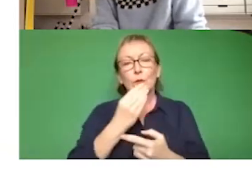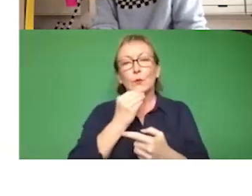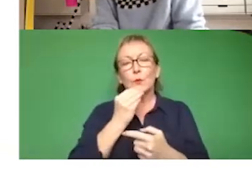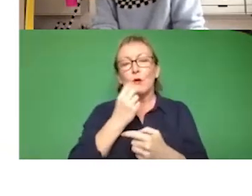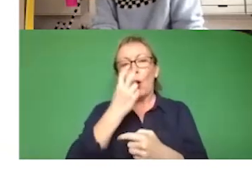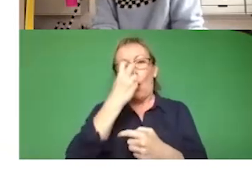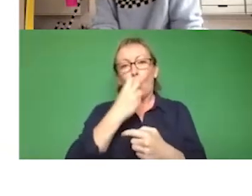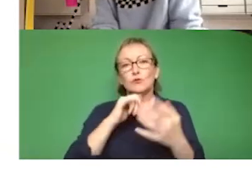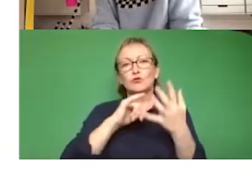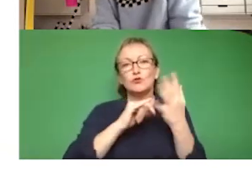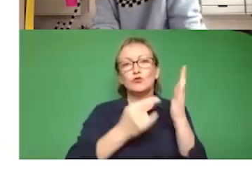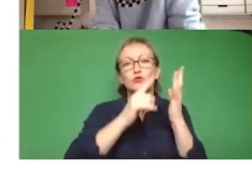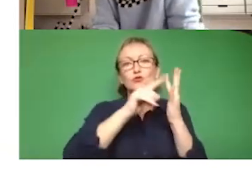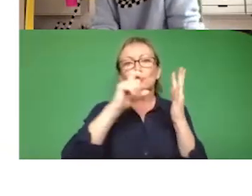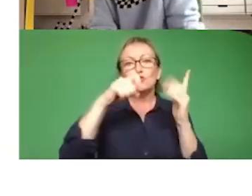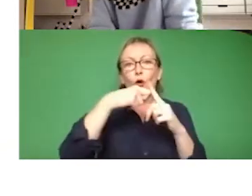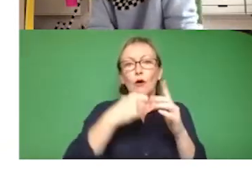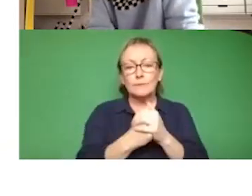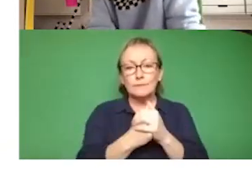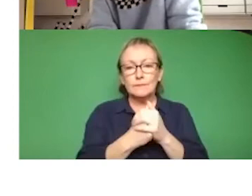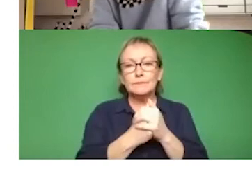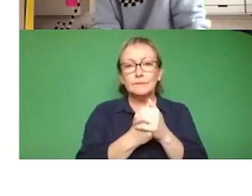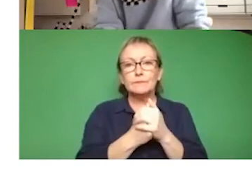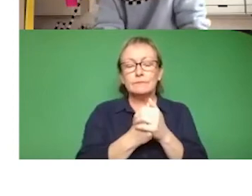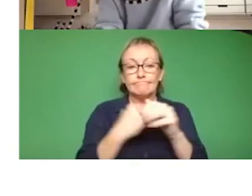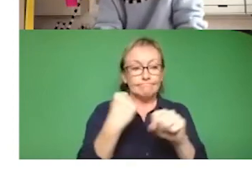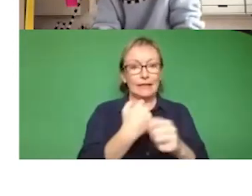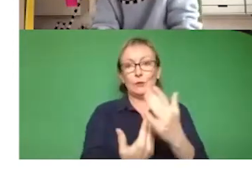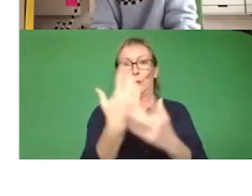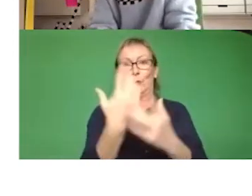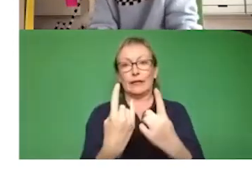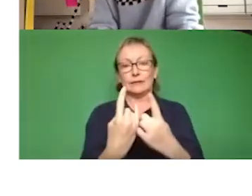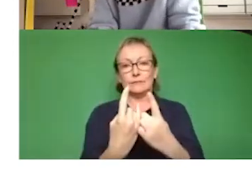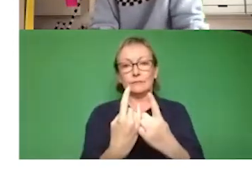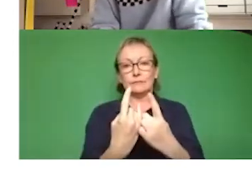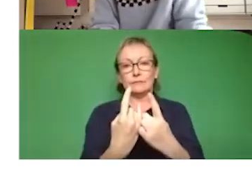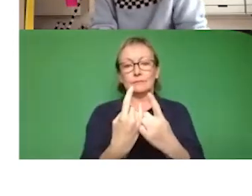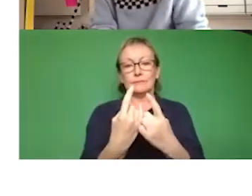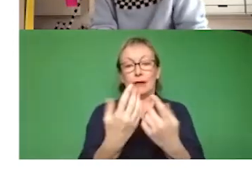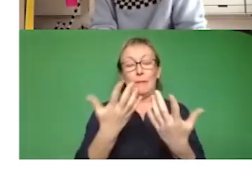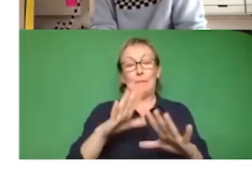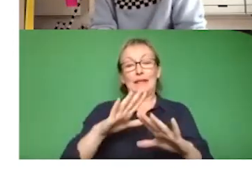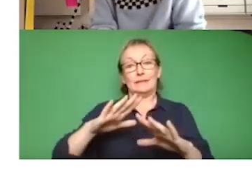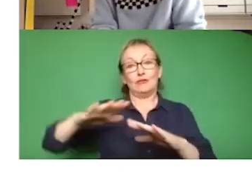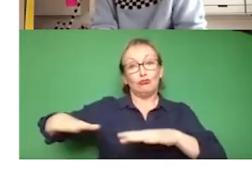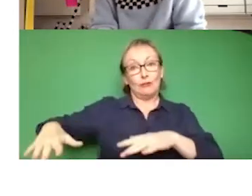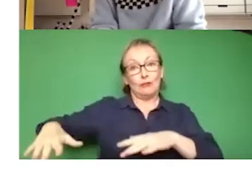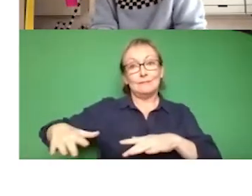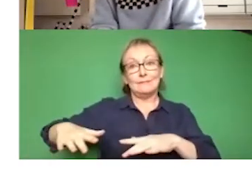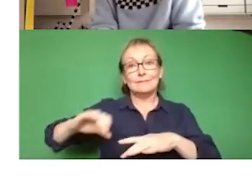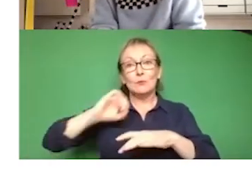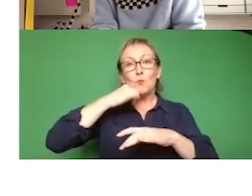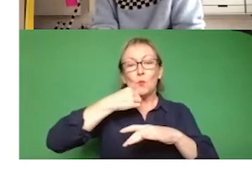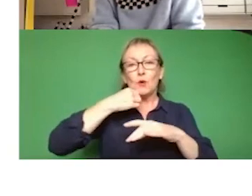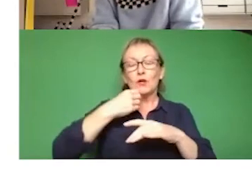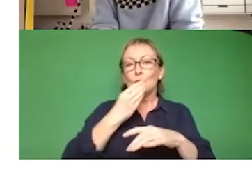had to use other things. And it's sort of things that we used to do as kids. You know, there was always that thing,